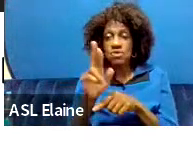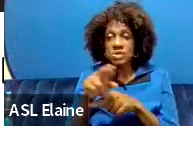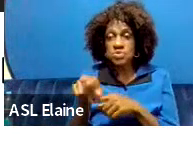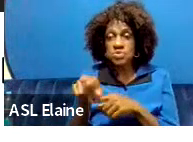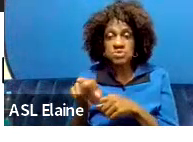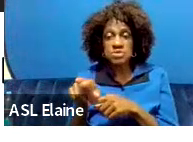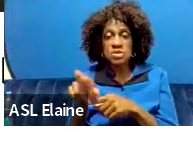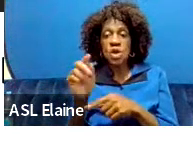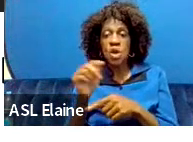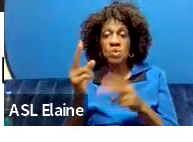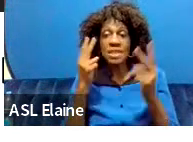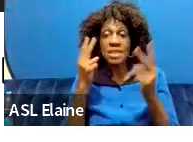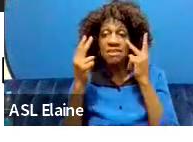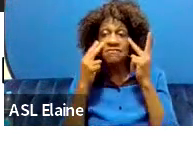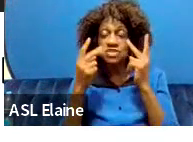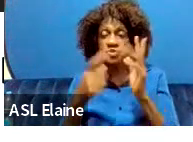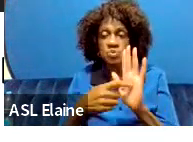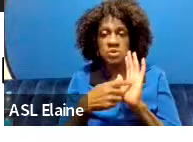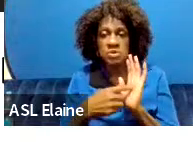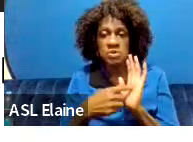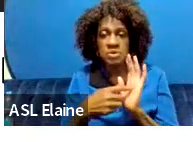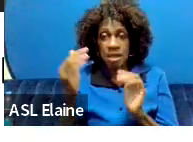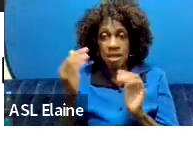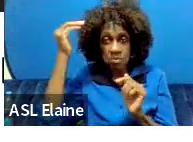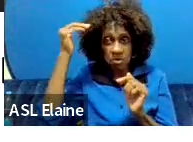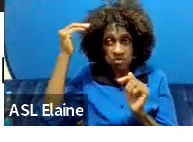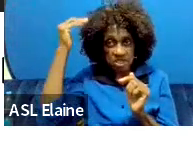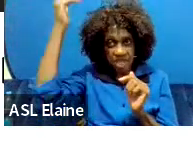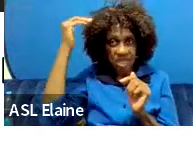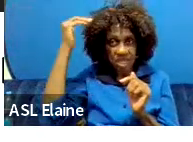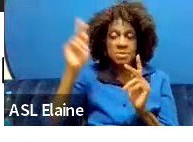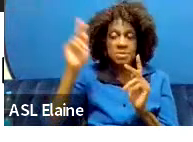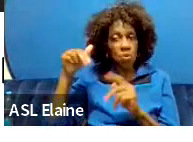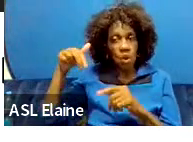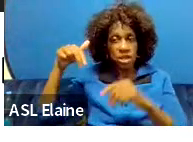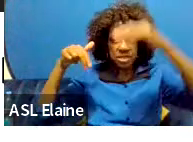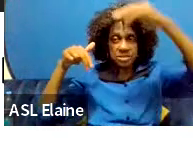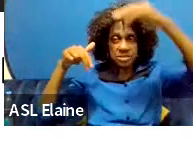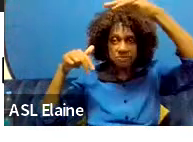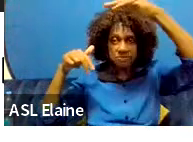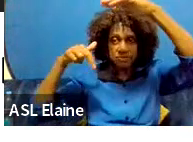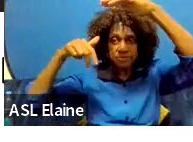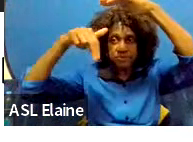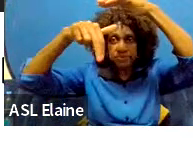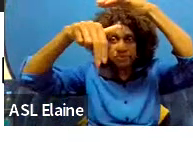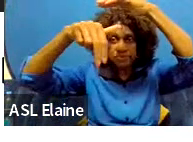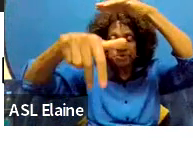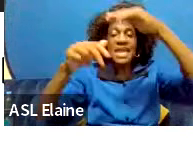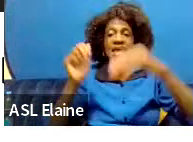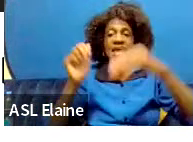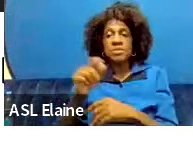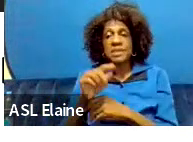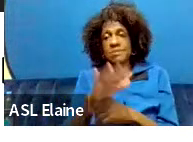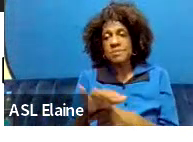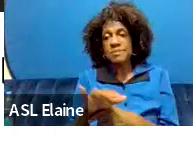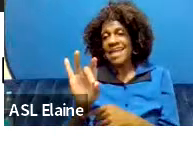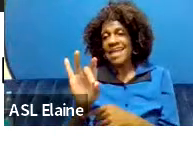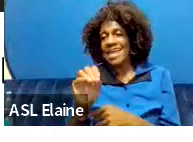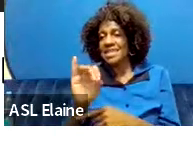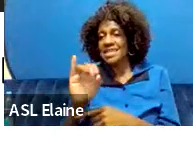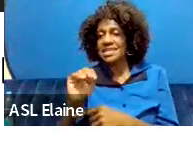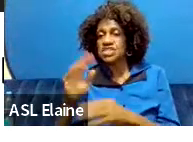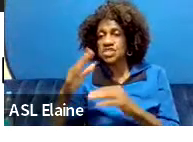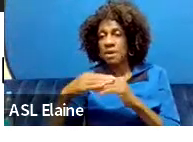the visual requirements and are above people's heads that they're walking under. And so it needs to be at least 80 inches above the